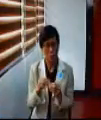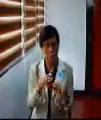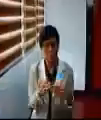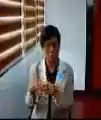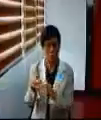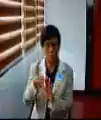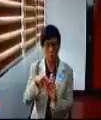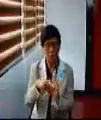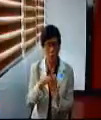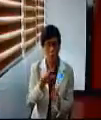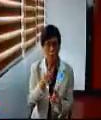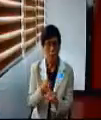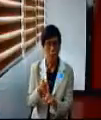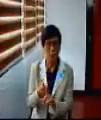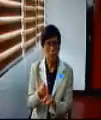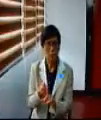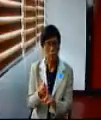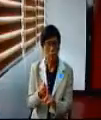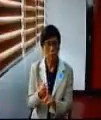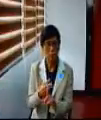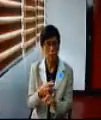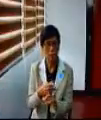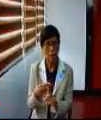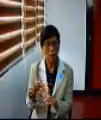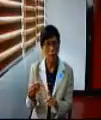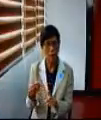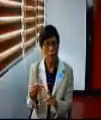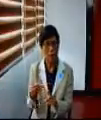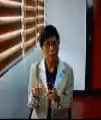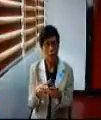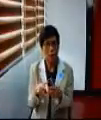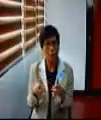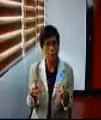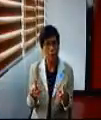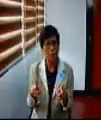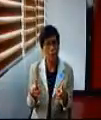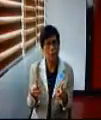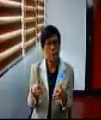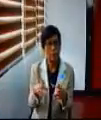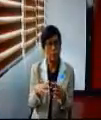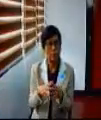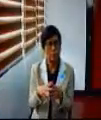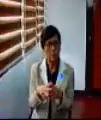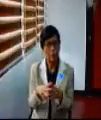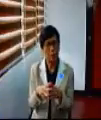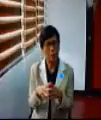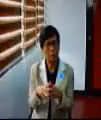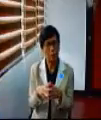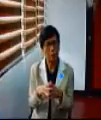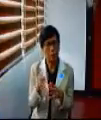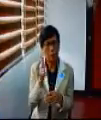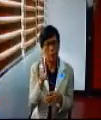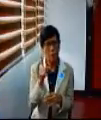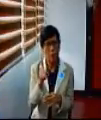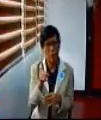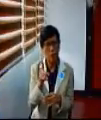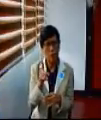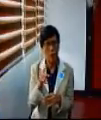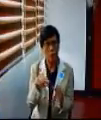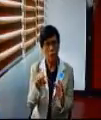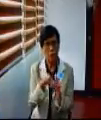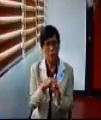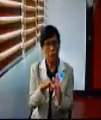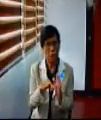themselves. They are a very compact set of 31 guidelines